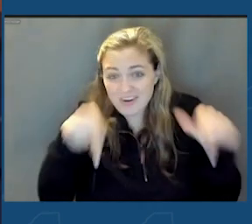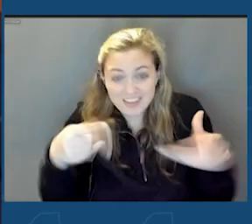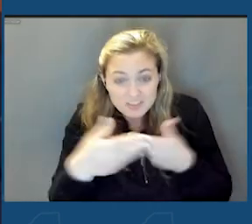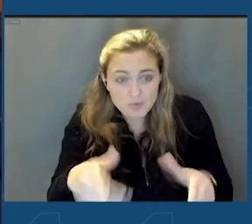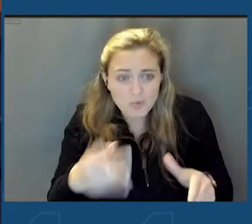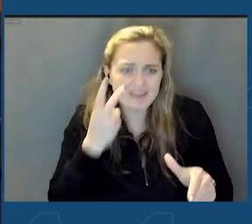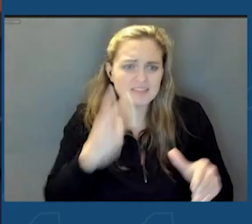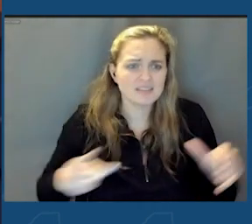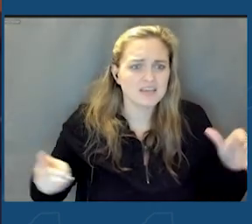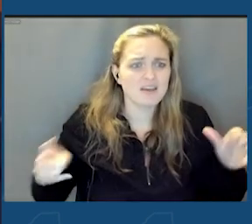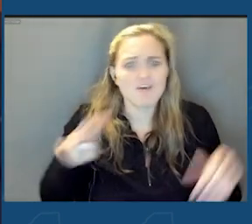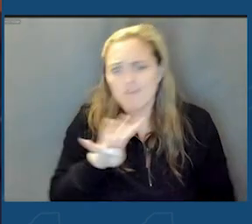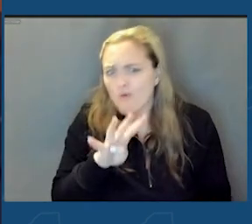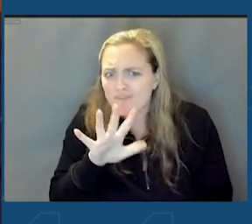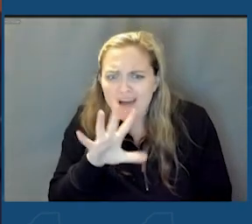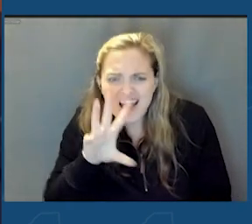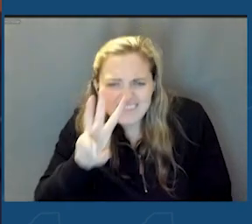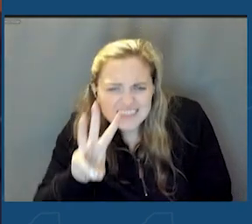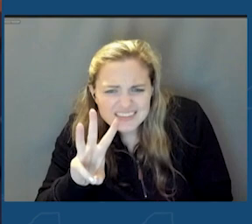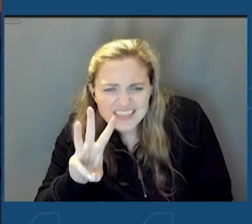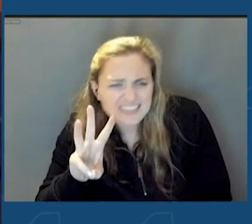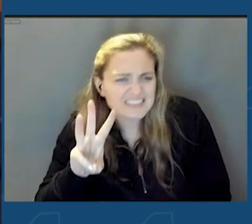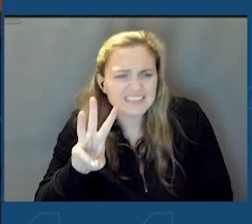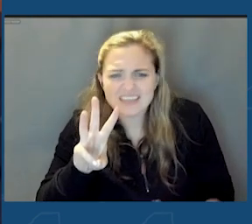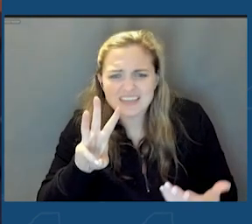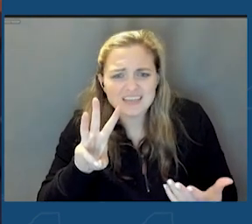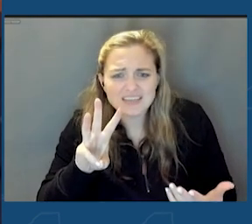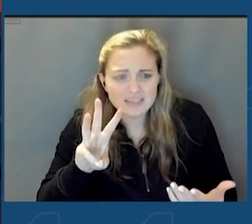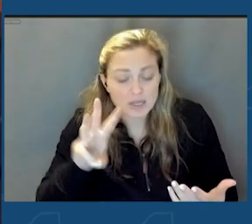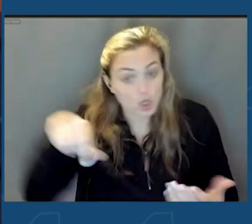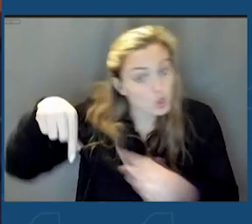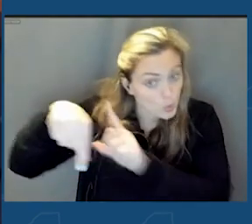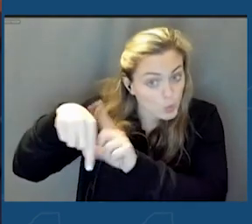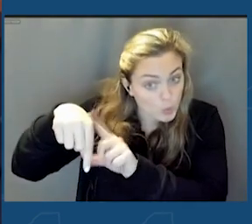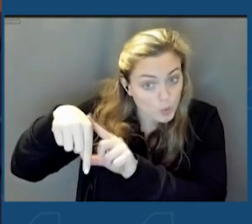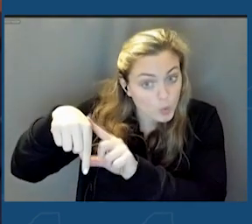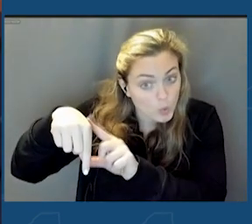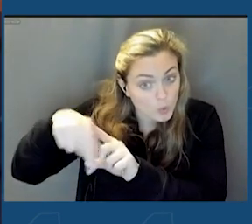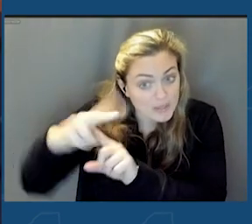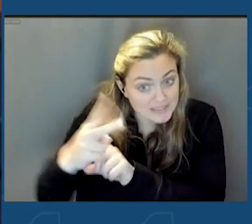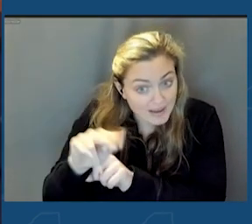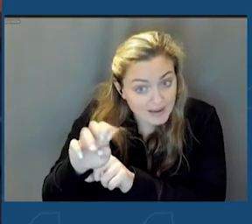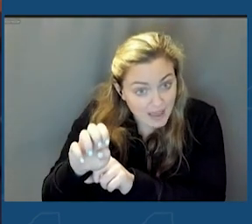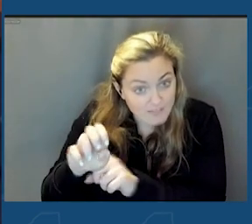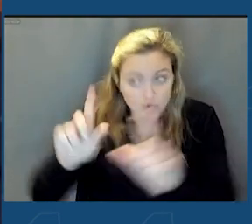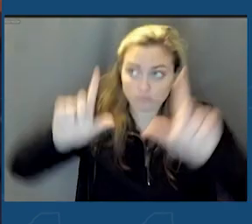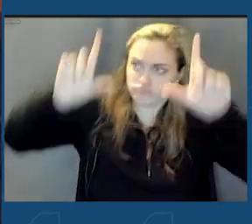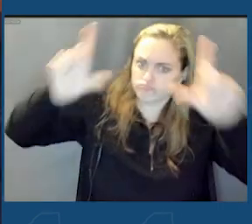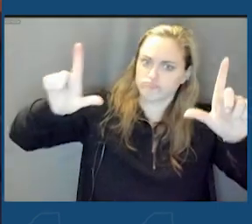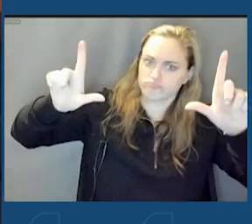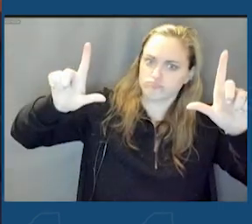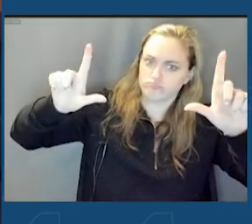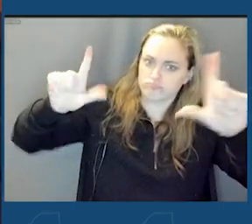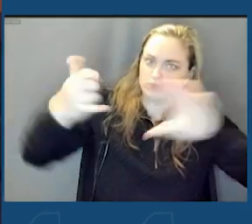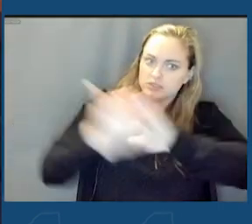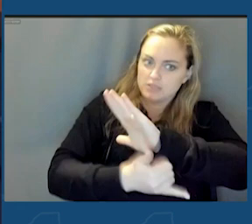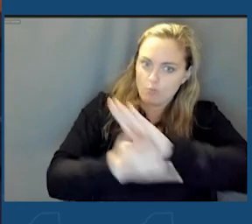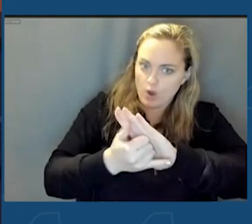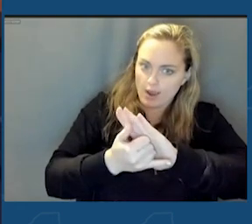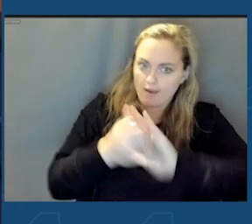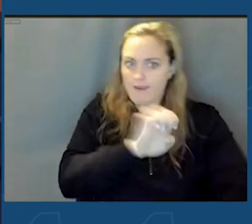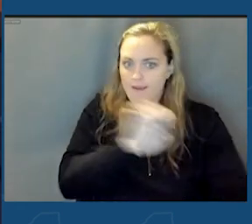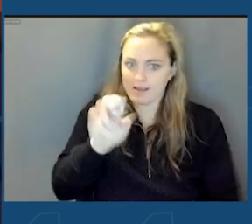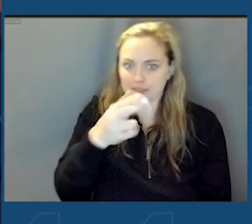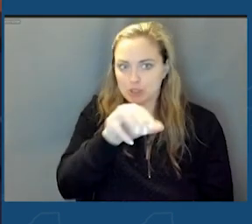4, 5, 6, Q, which is the 2nd Avenue subway, on a marquee that says Subway East